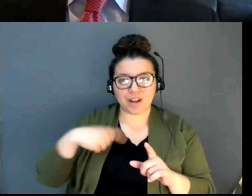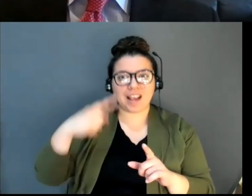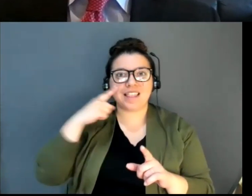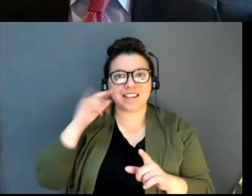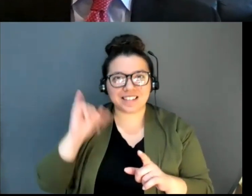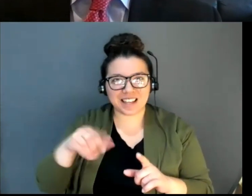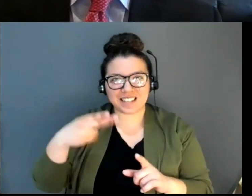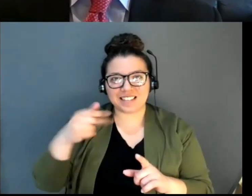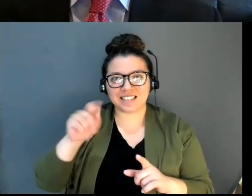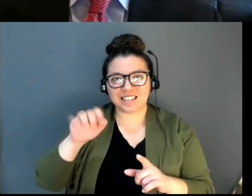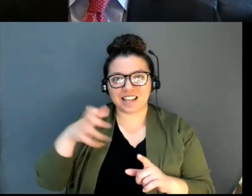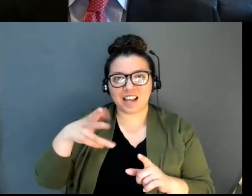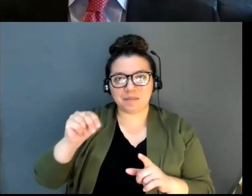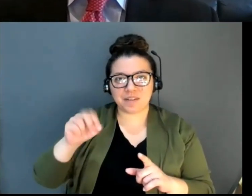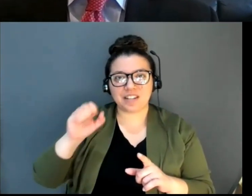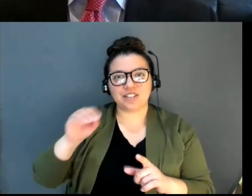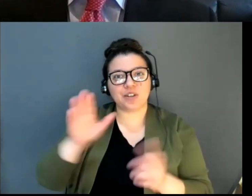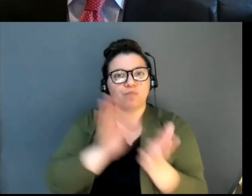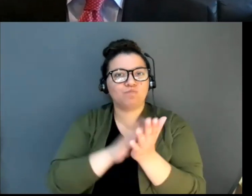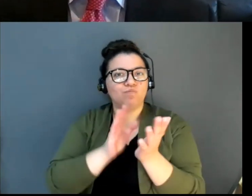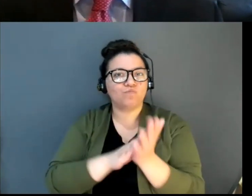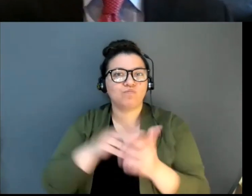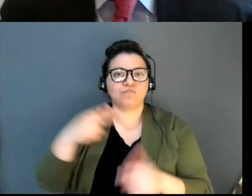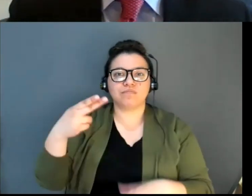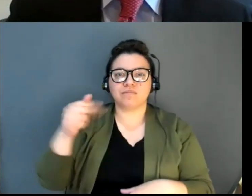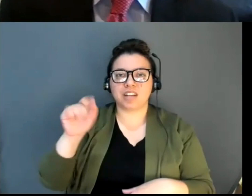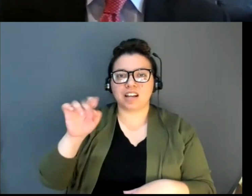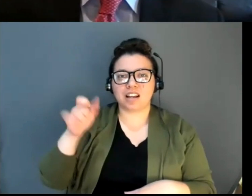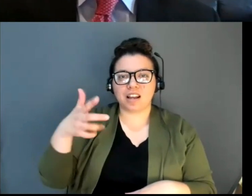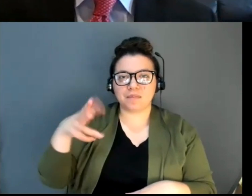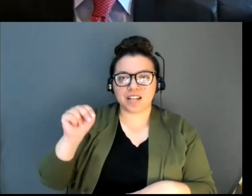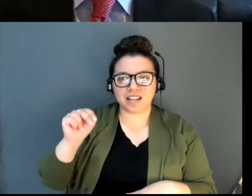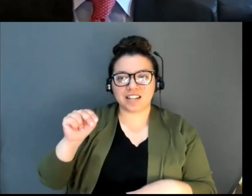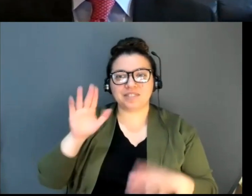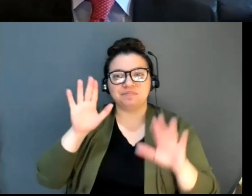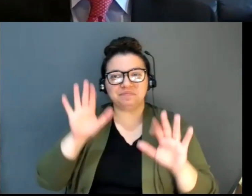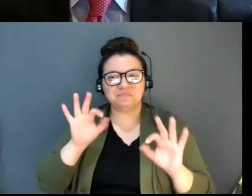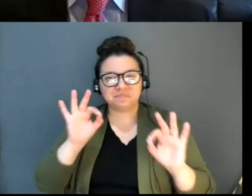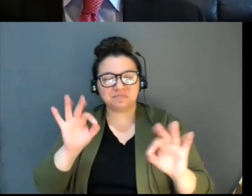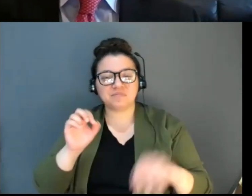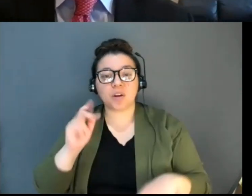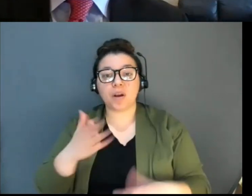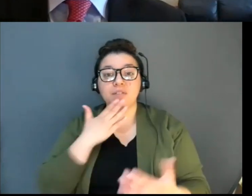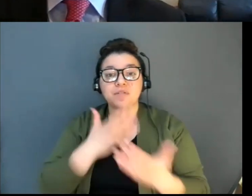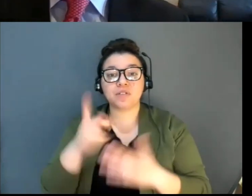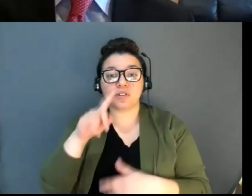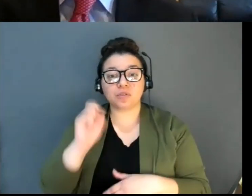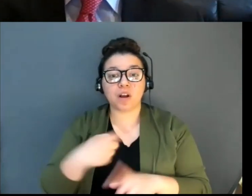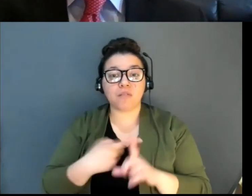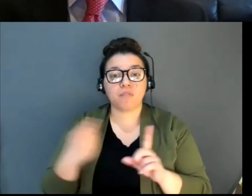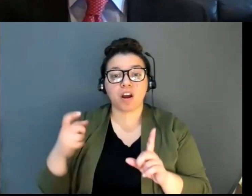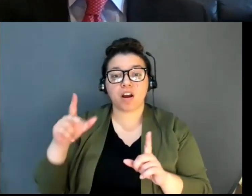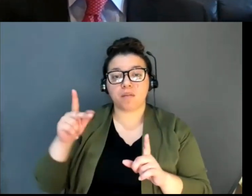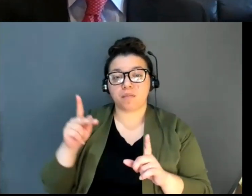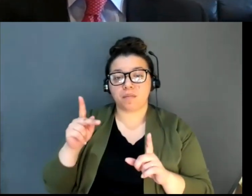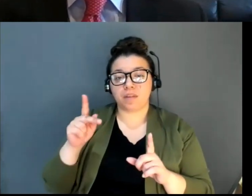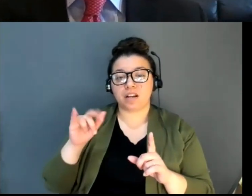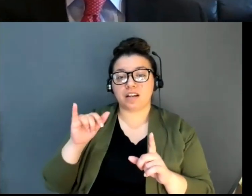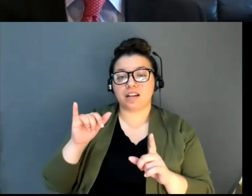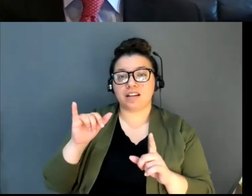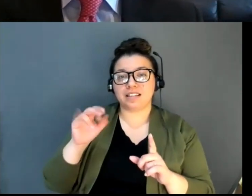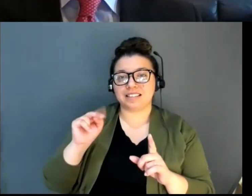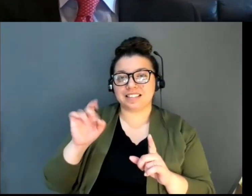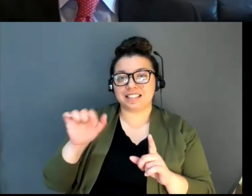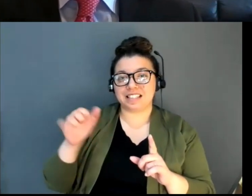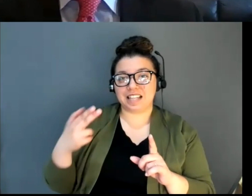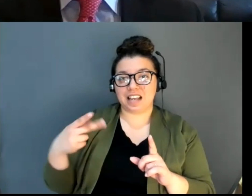shout out to Hampton, Bethel High School, for being here today. Good question from Kania Palmer. And Kania, tell us where you go to school.